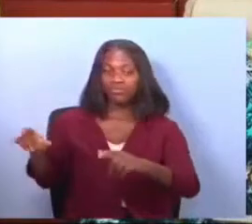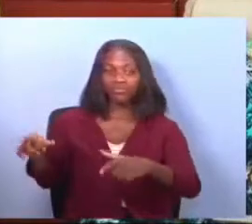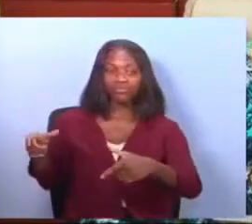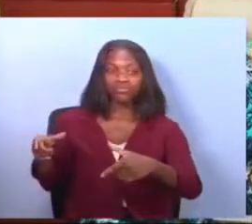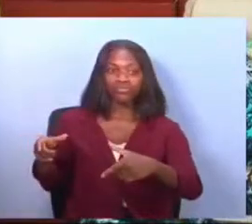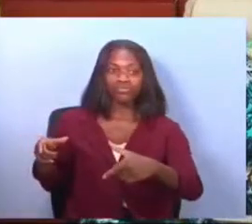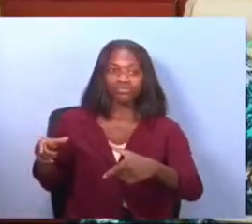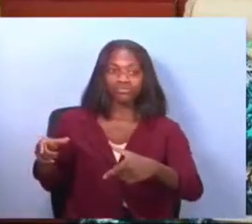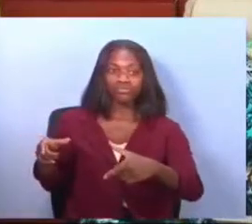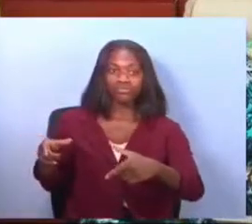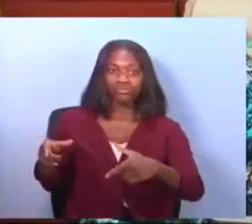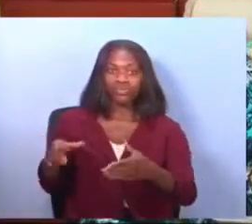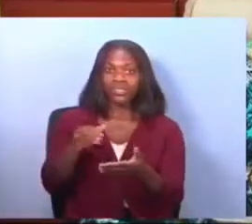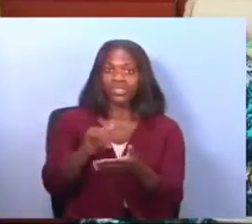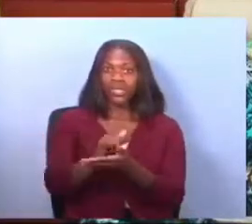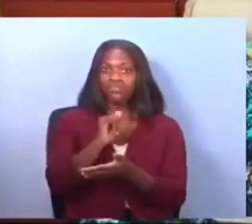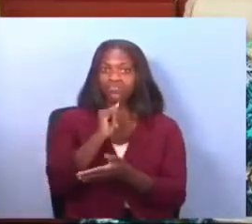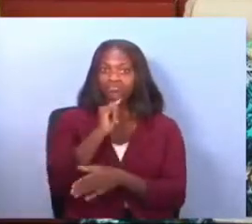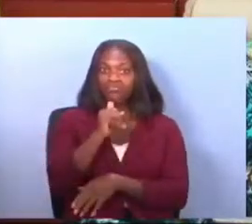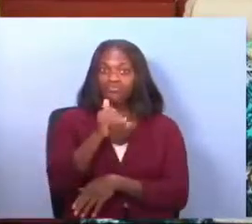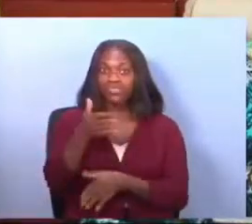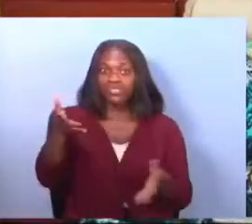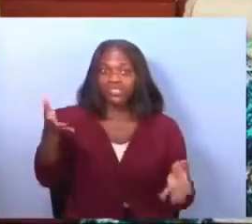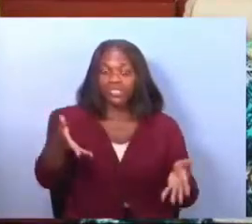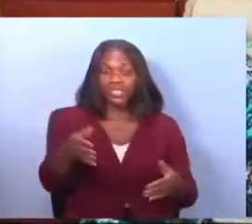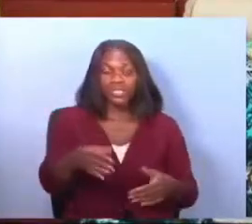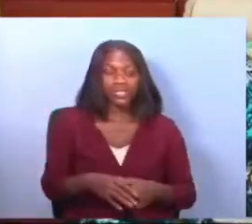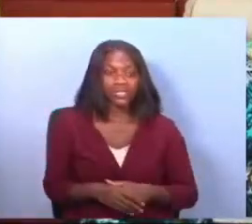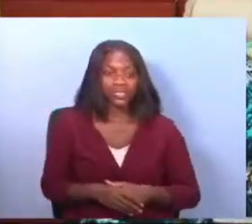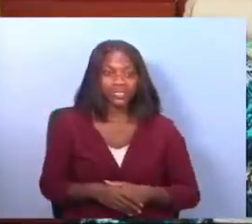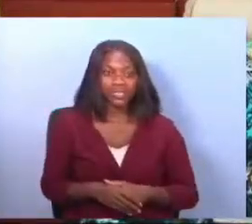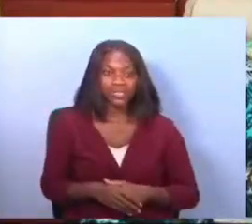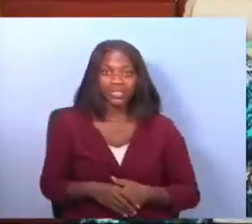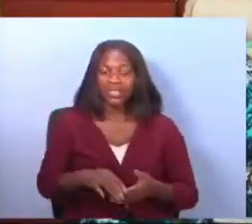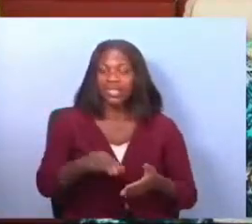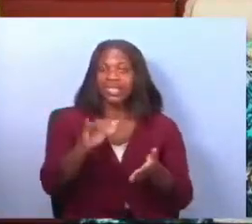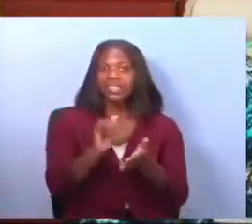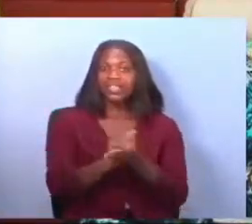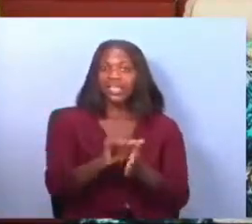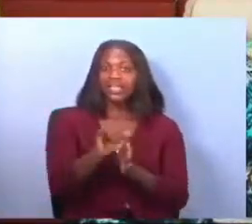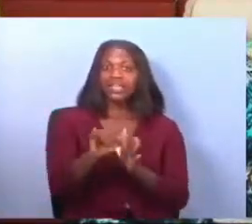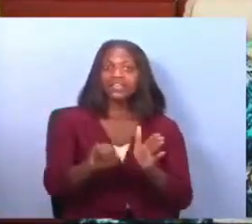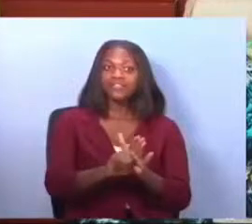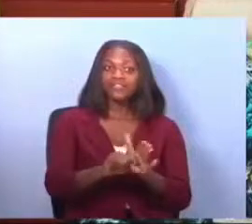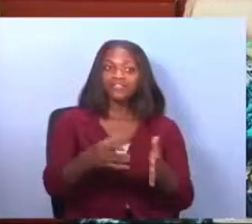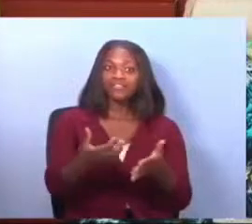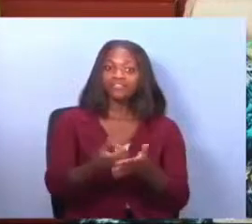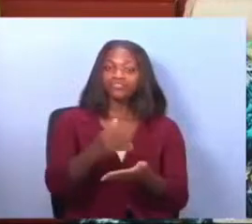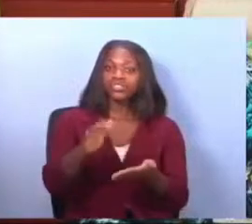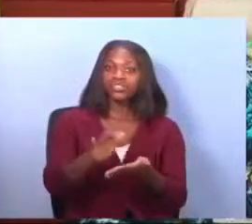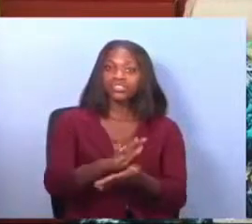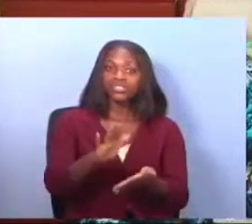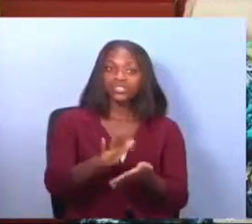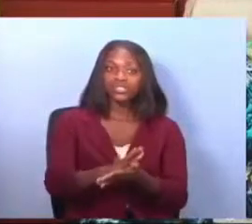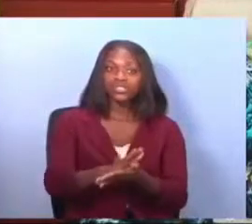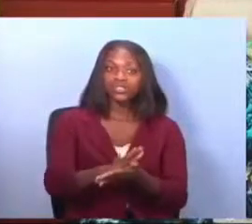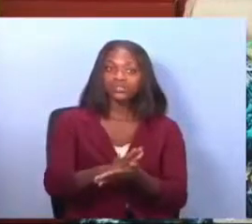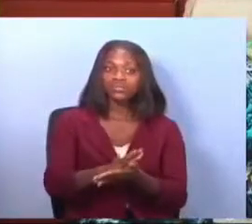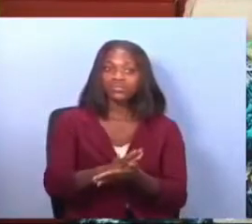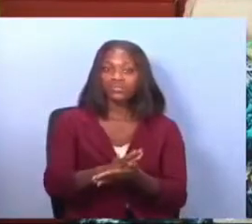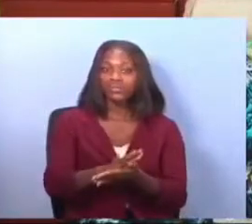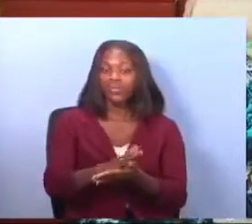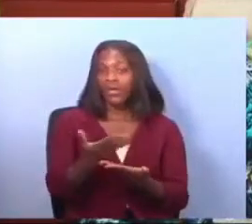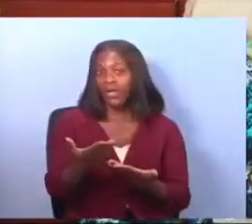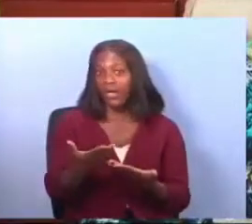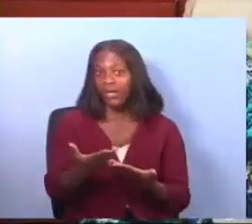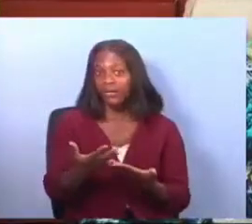who were supposedly absent. It is found itself in the headline of a newspaper when the record today bears the fact